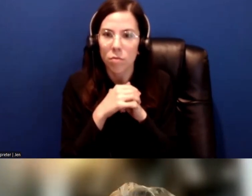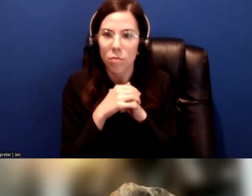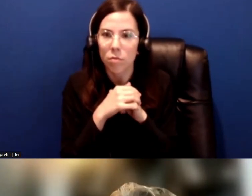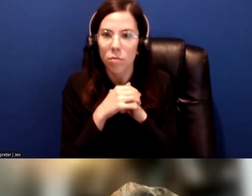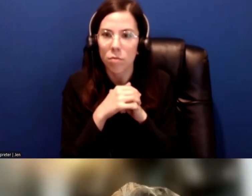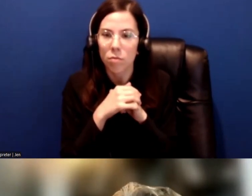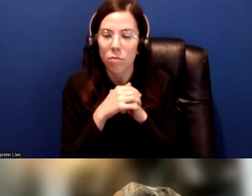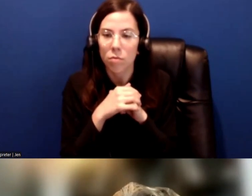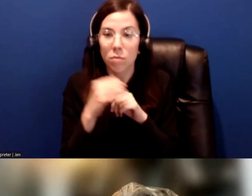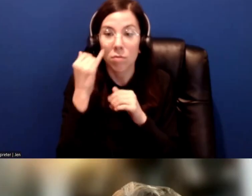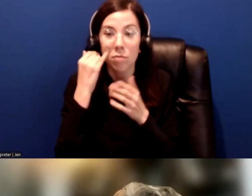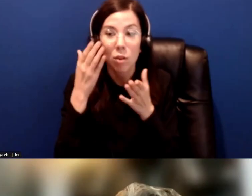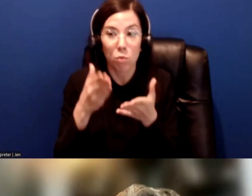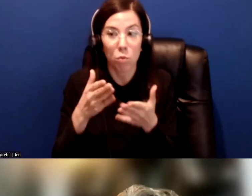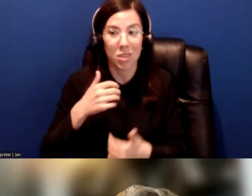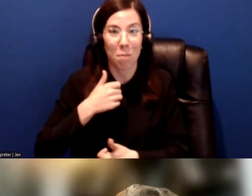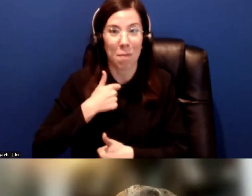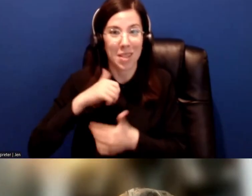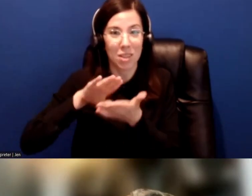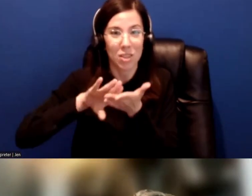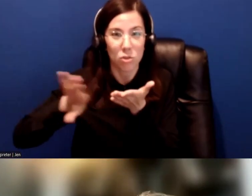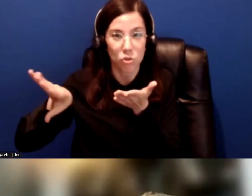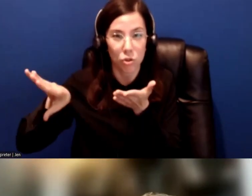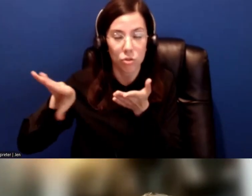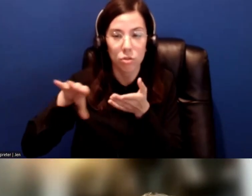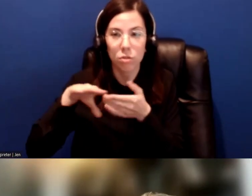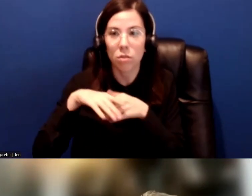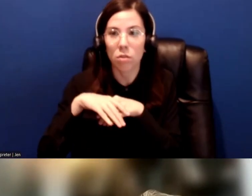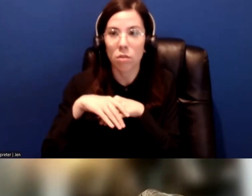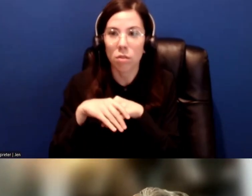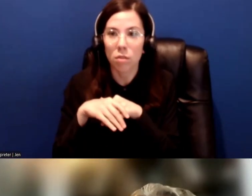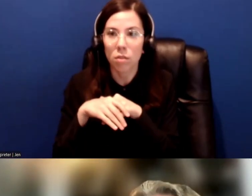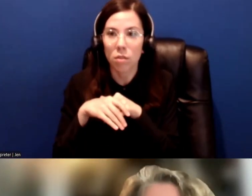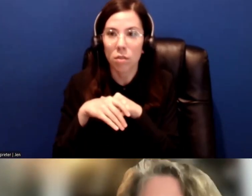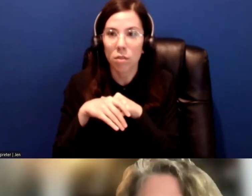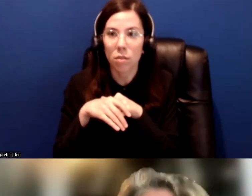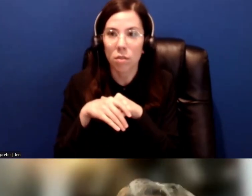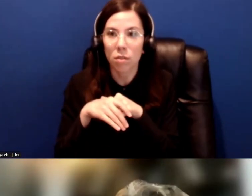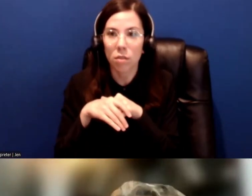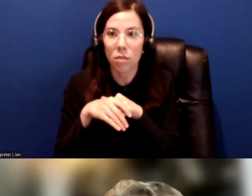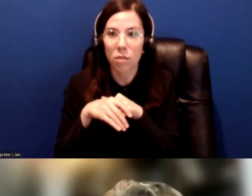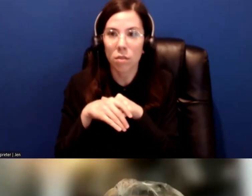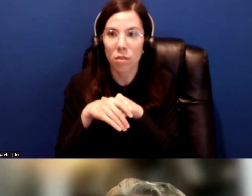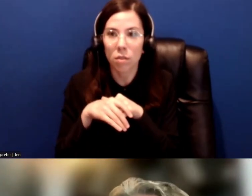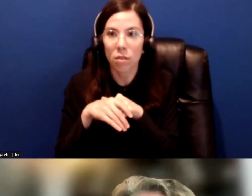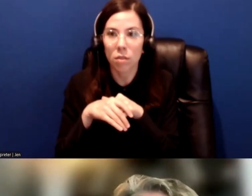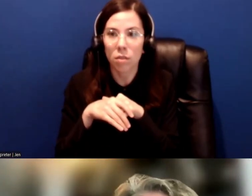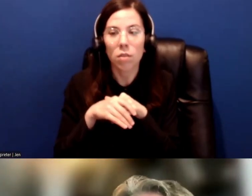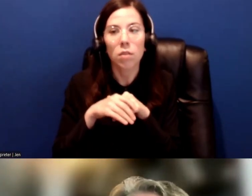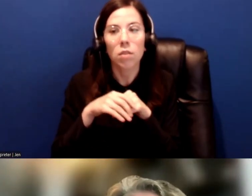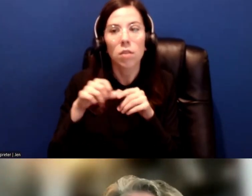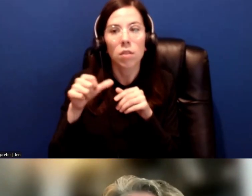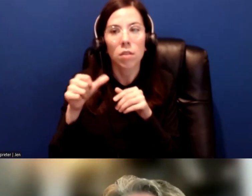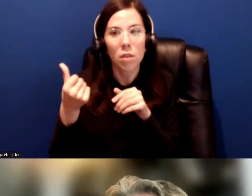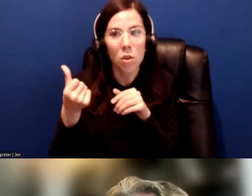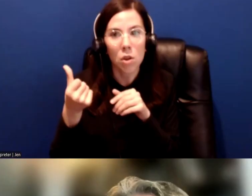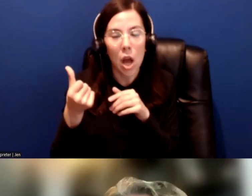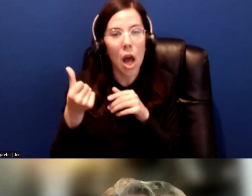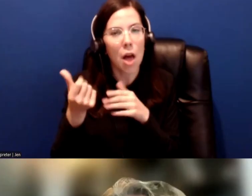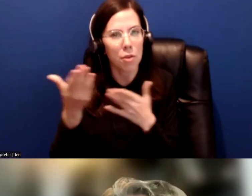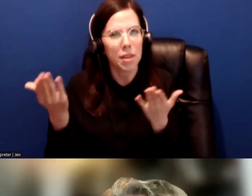if somebody's been discharged, there are other things that they may need your help